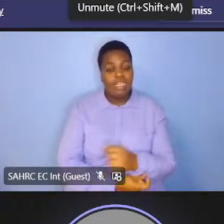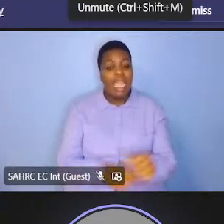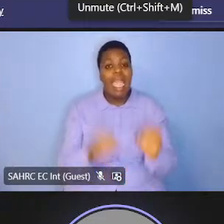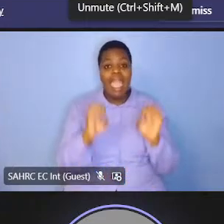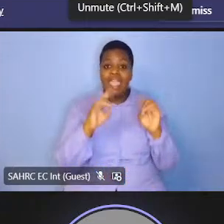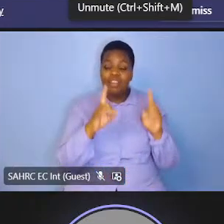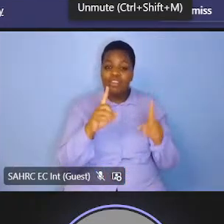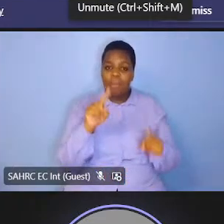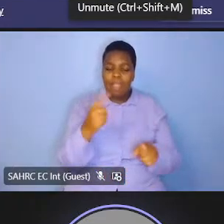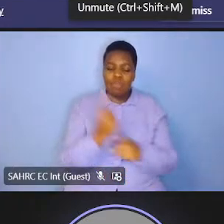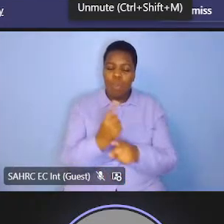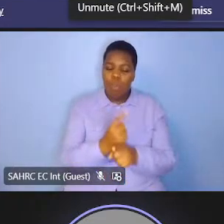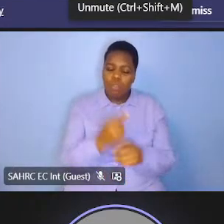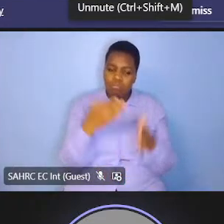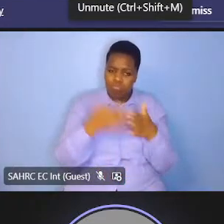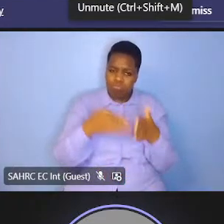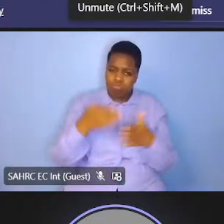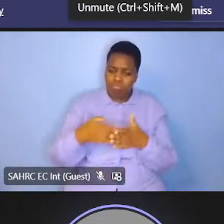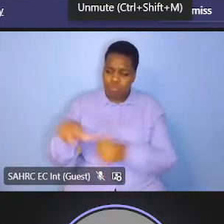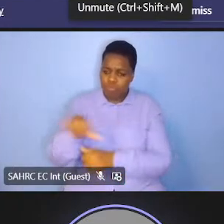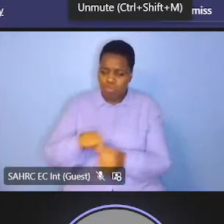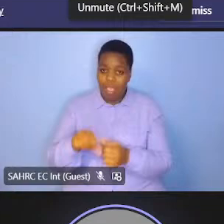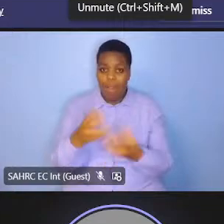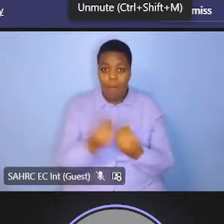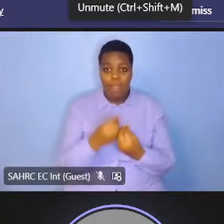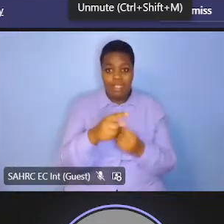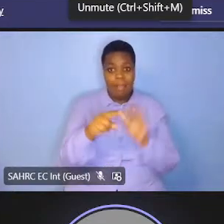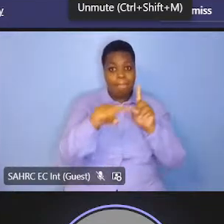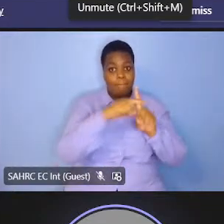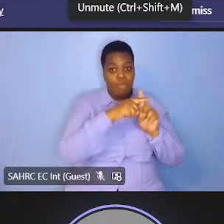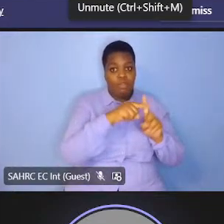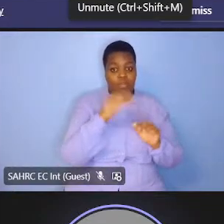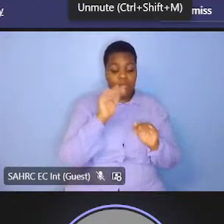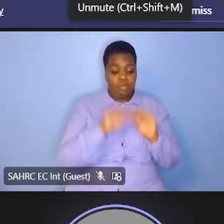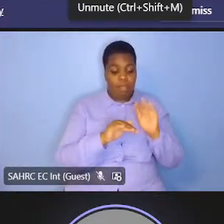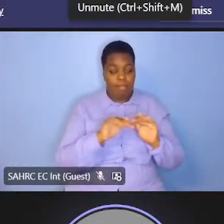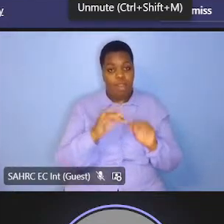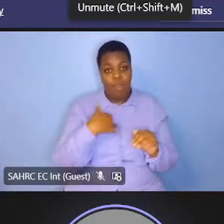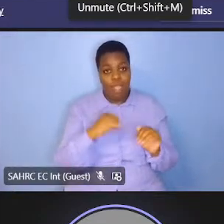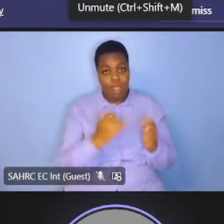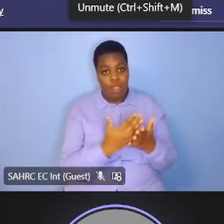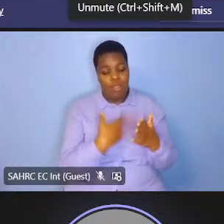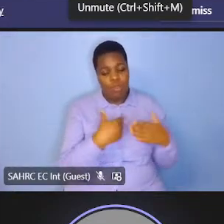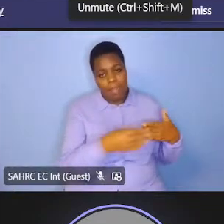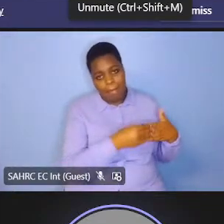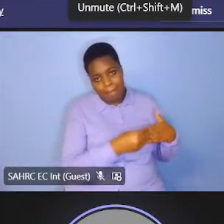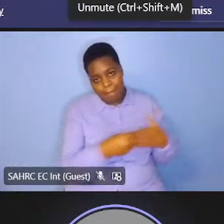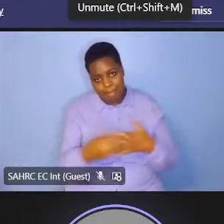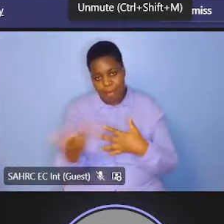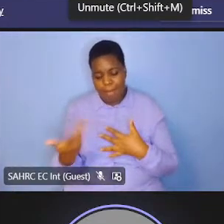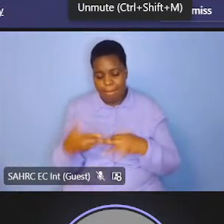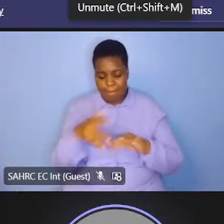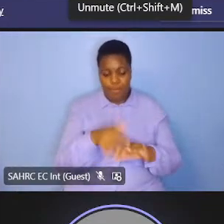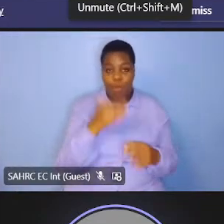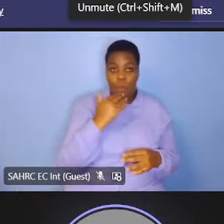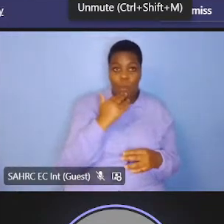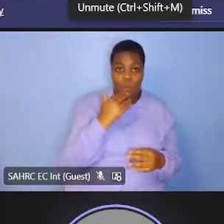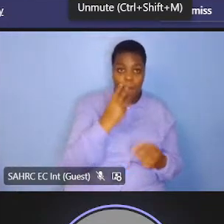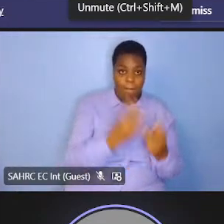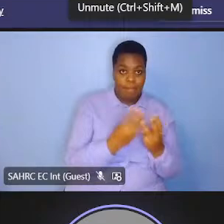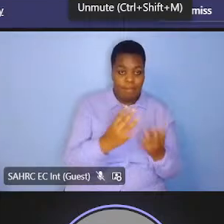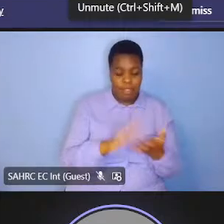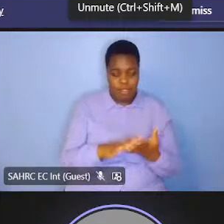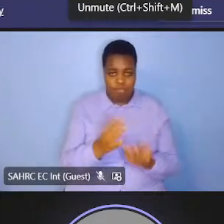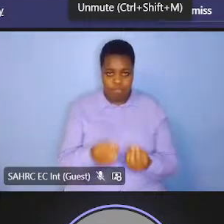social barriers. And positive steps are taken to include the marginalized community and children.